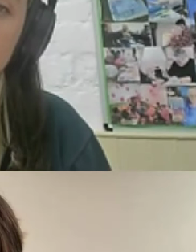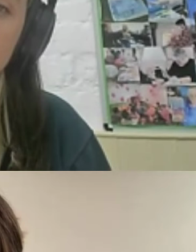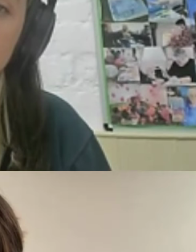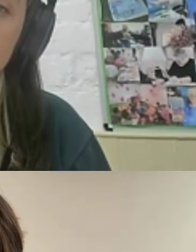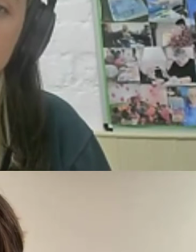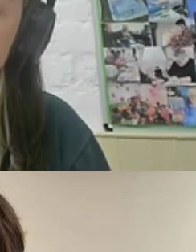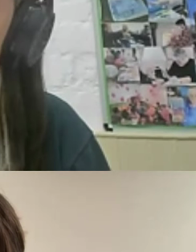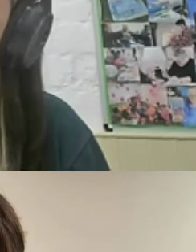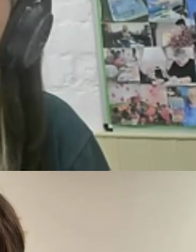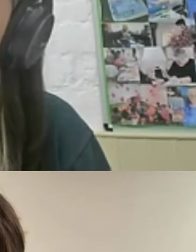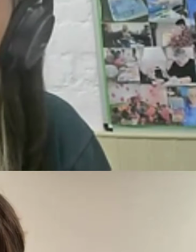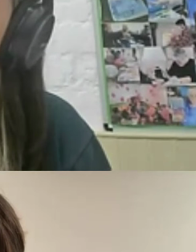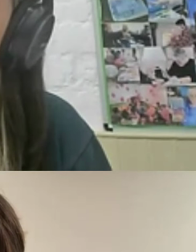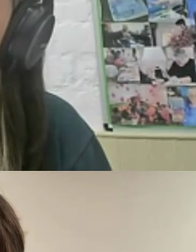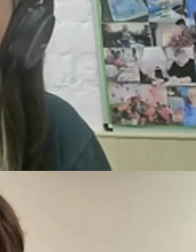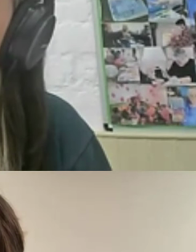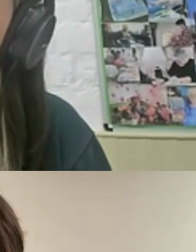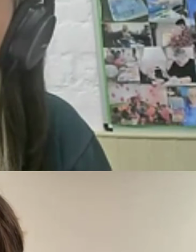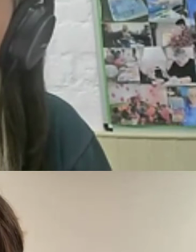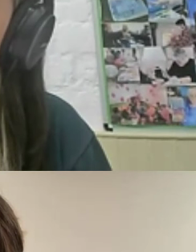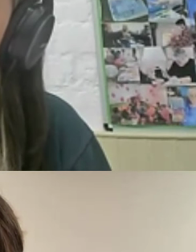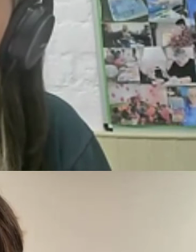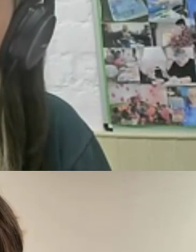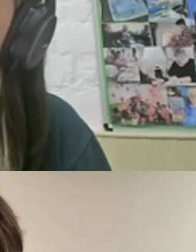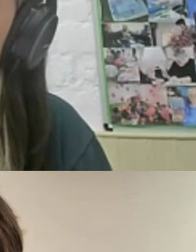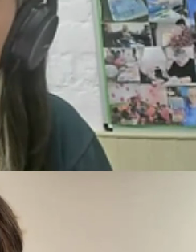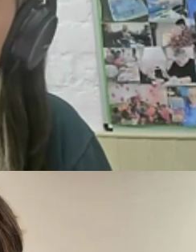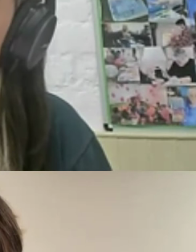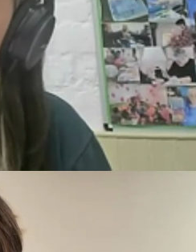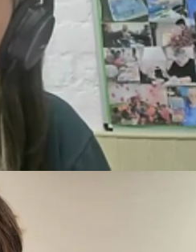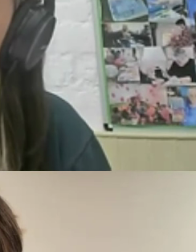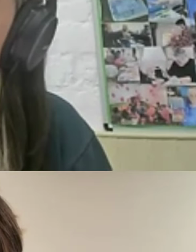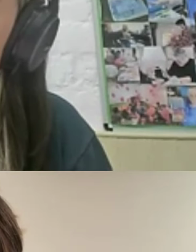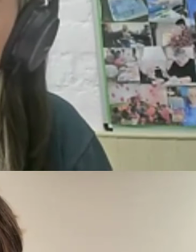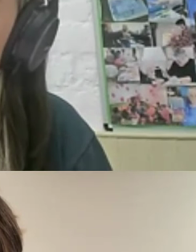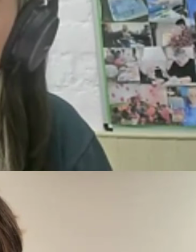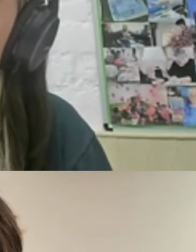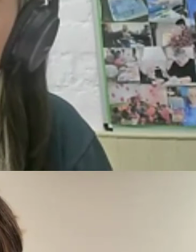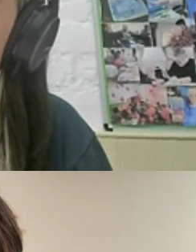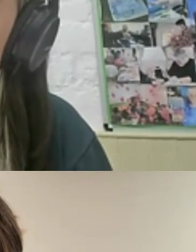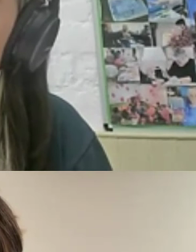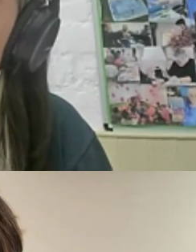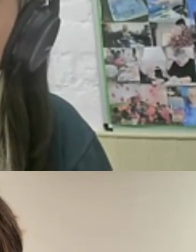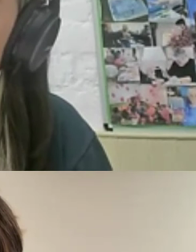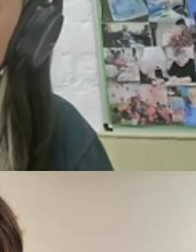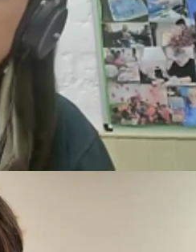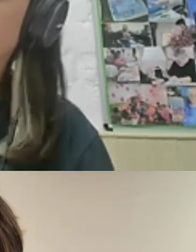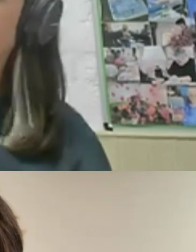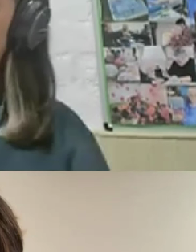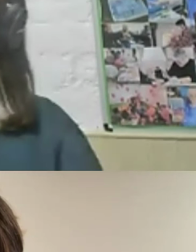areas. So it cuts against the whole way they're set up, that they stay working in one area. So that's another